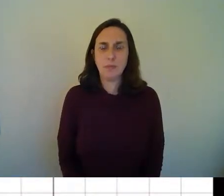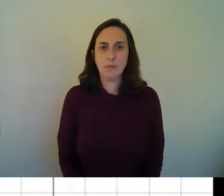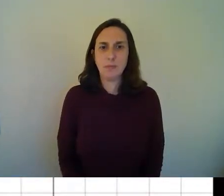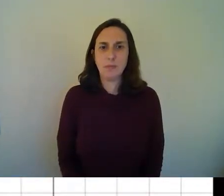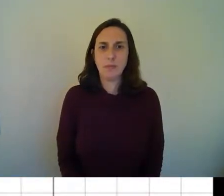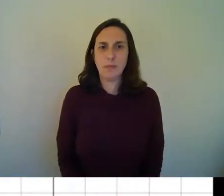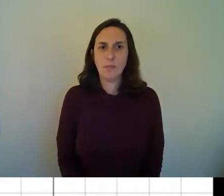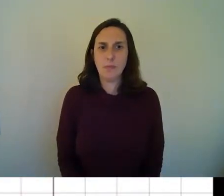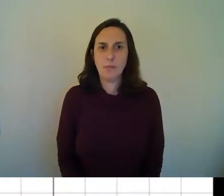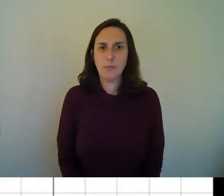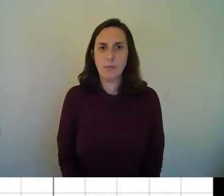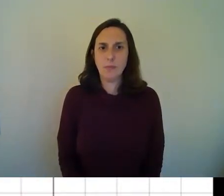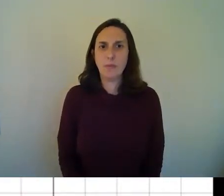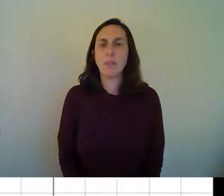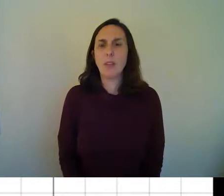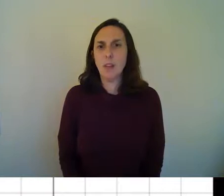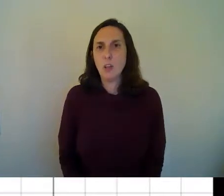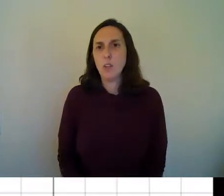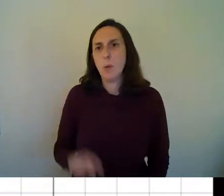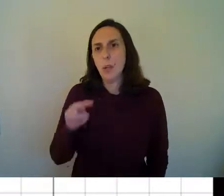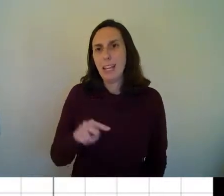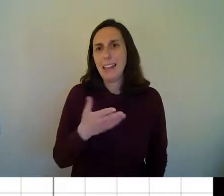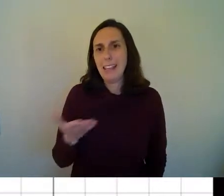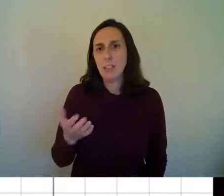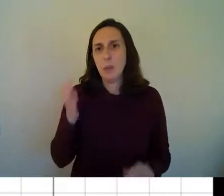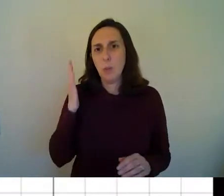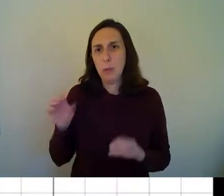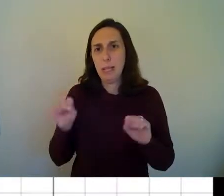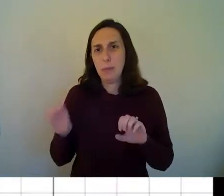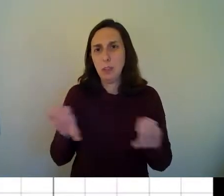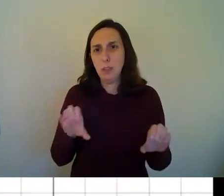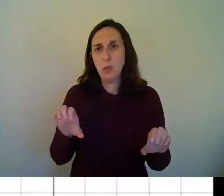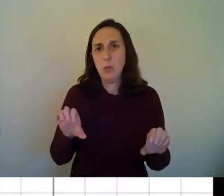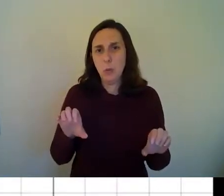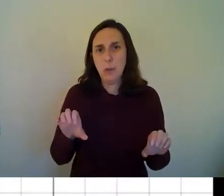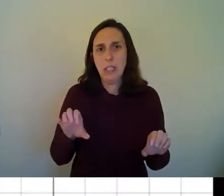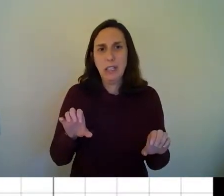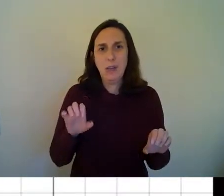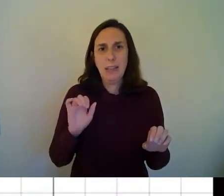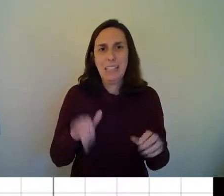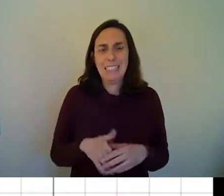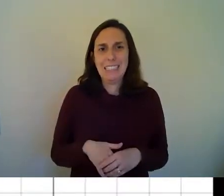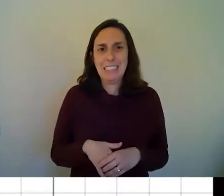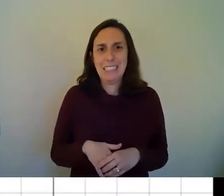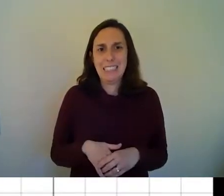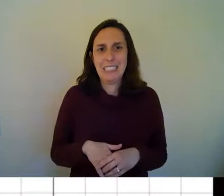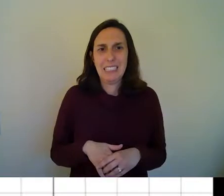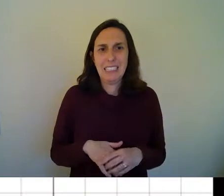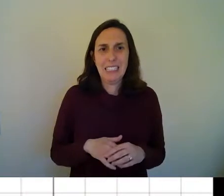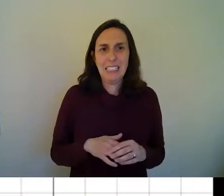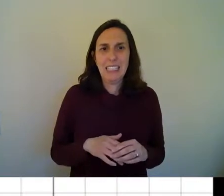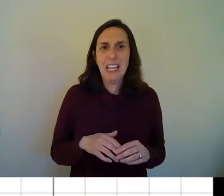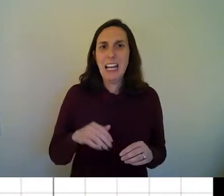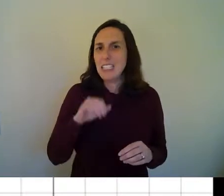at, the things we're going to do with this function algebra, we're not going to call this a rational function because it's not a polynomial